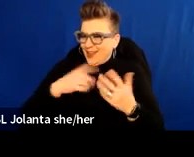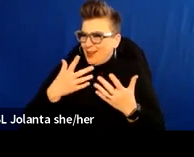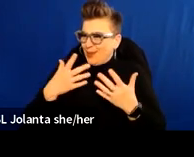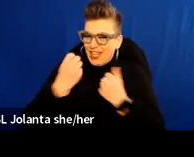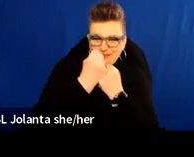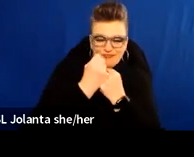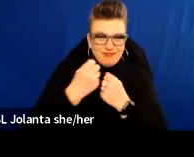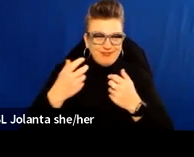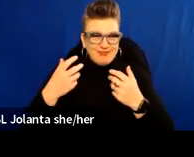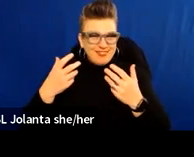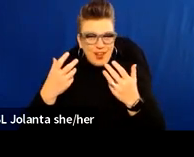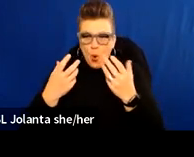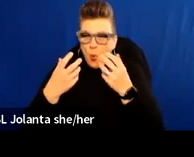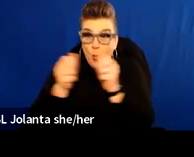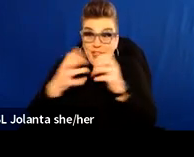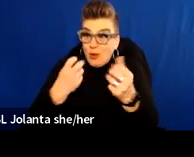right there you know